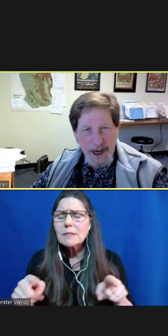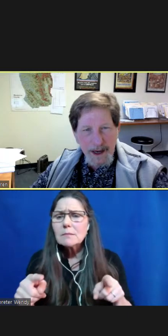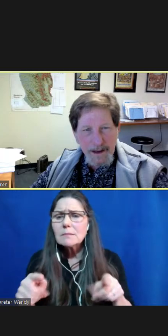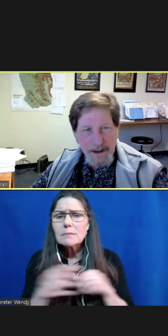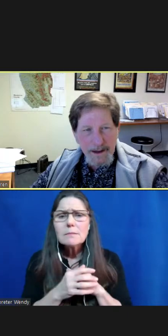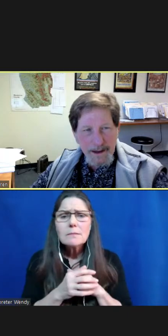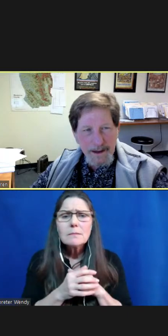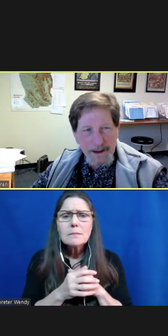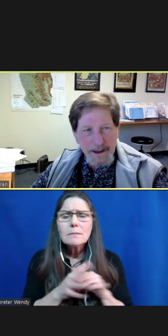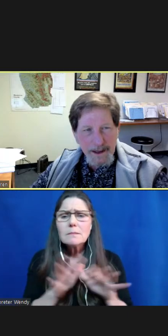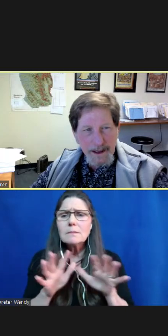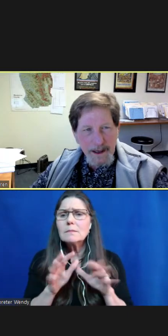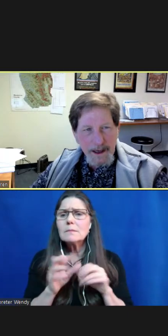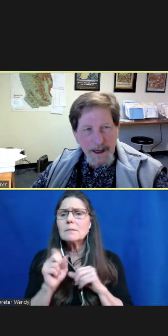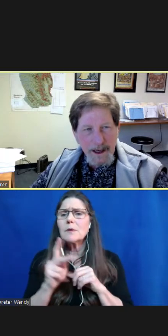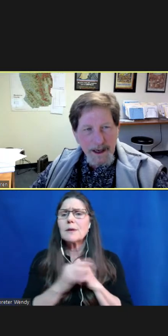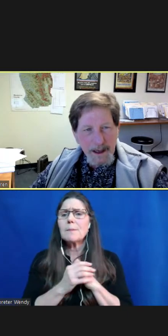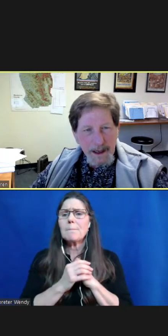Okay.